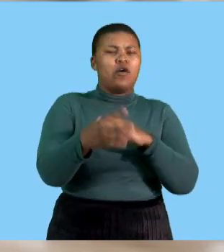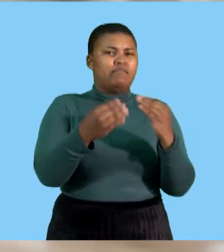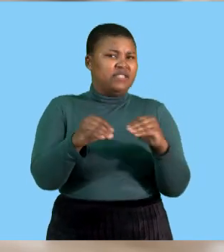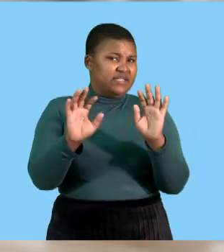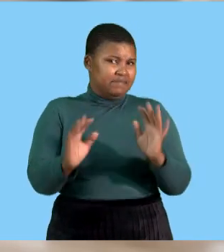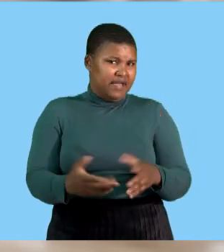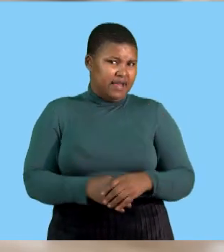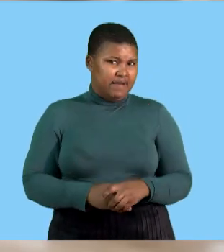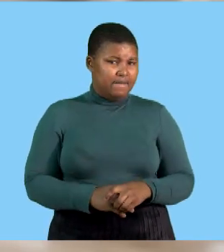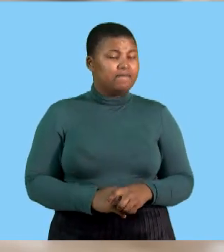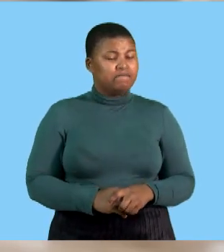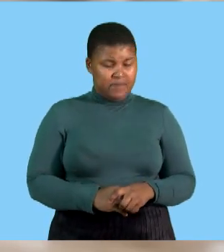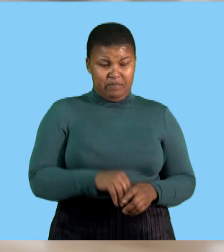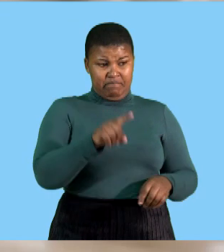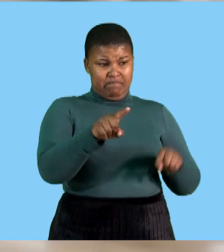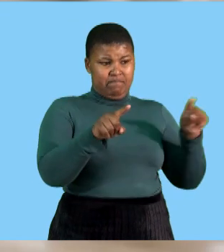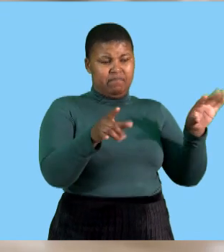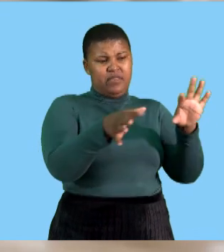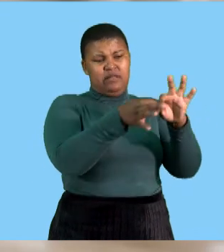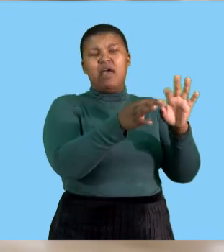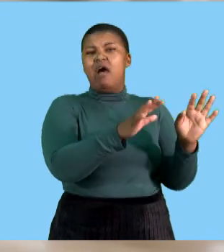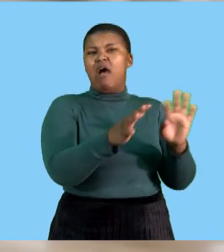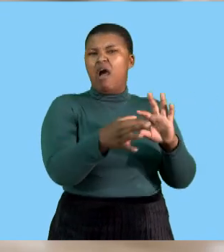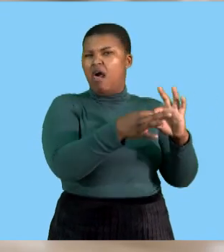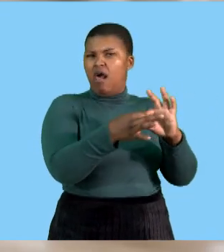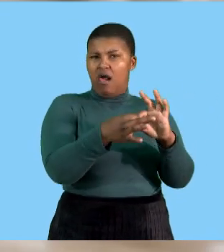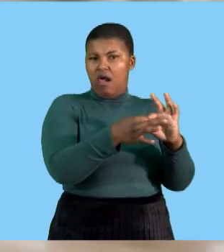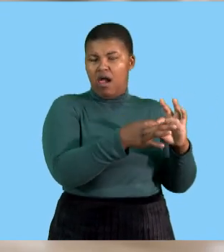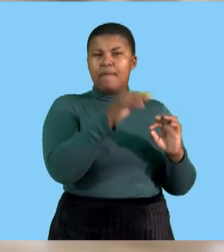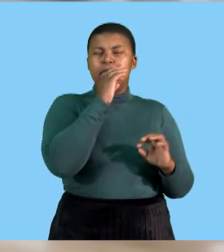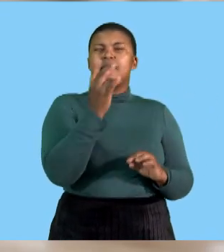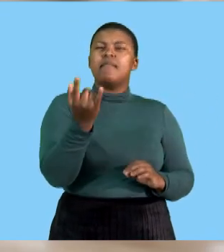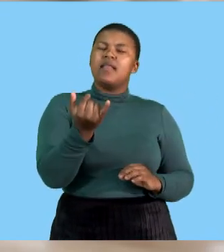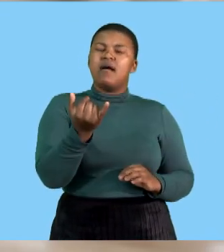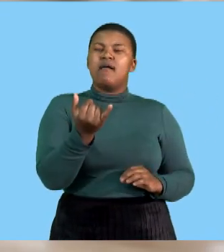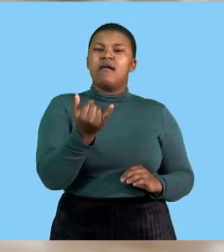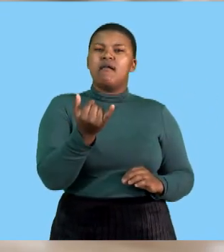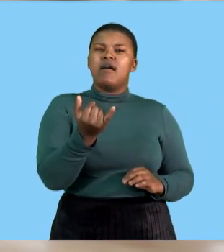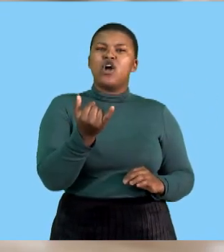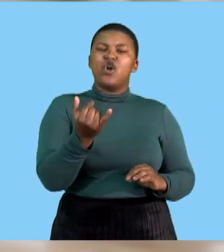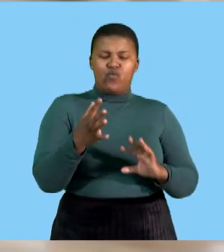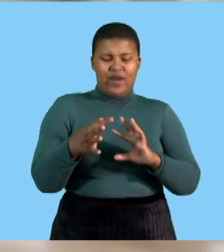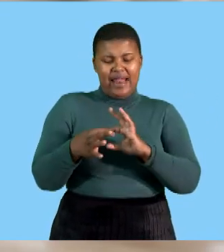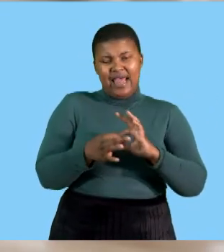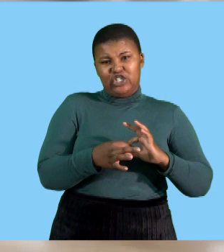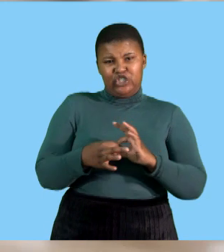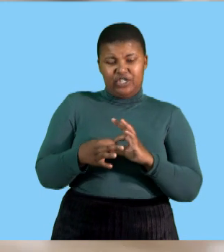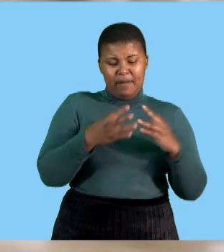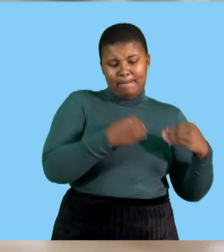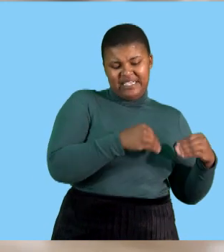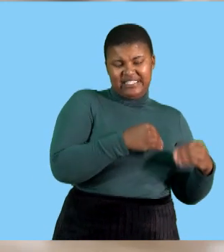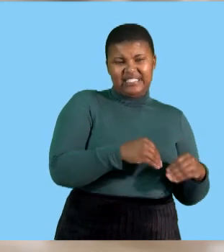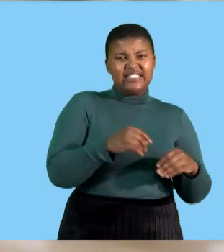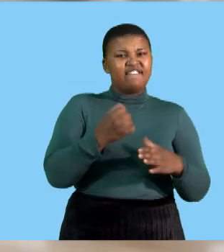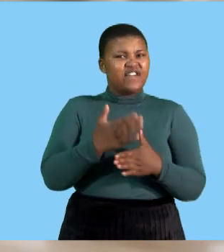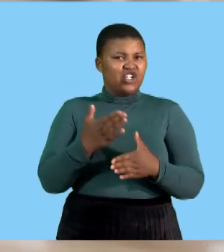business. So if we ask what is the relationship between the departments, it's kind of like answering what is the relationship between the